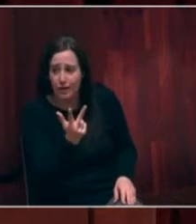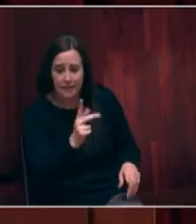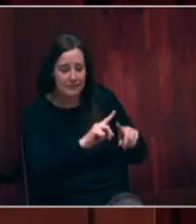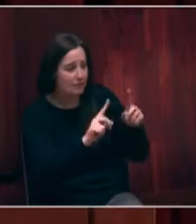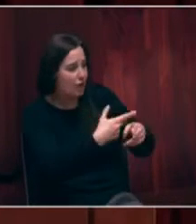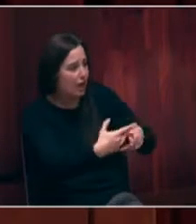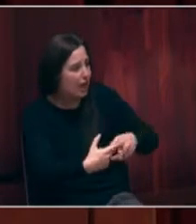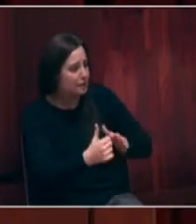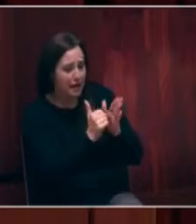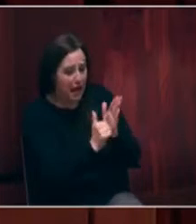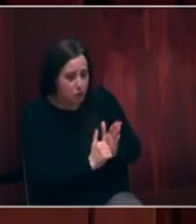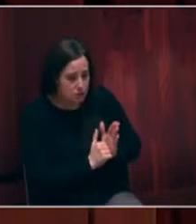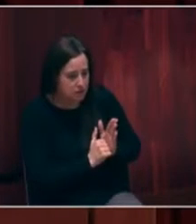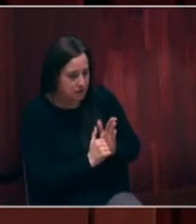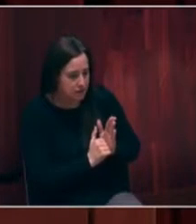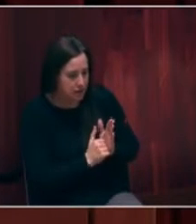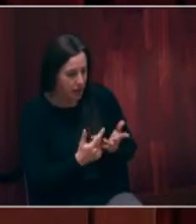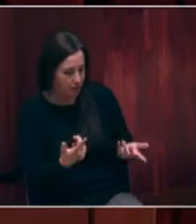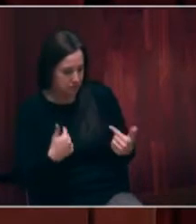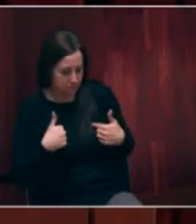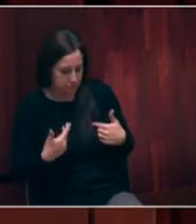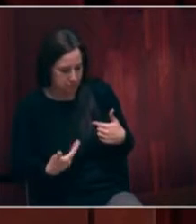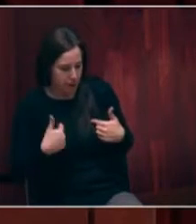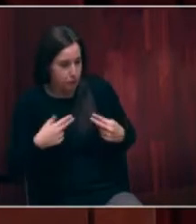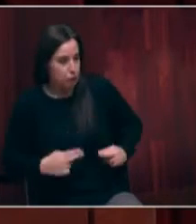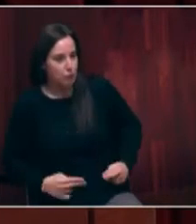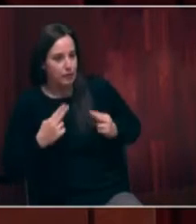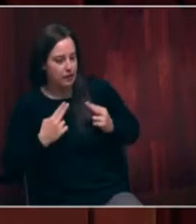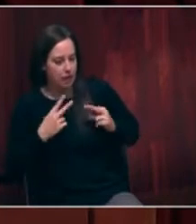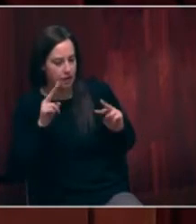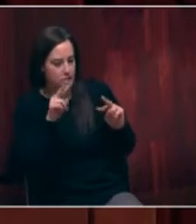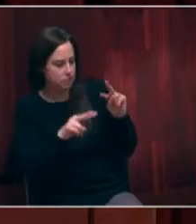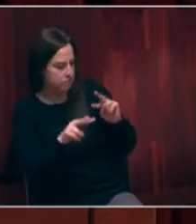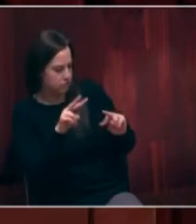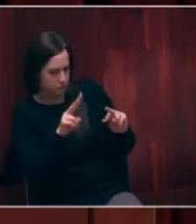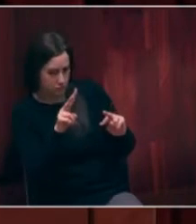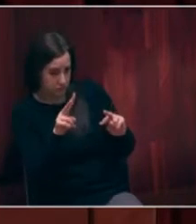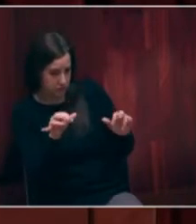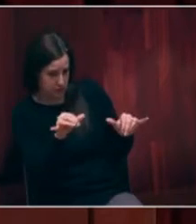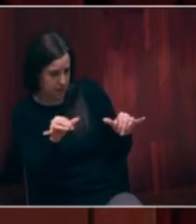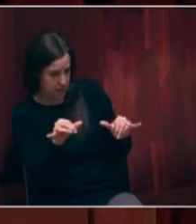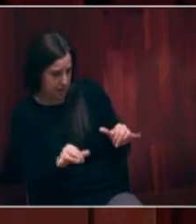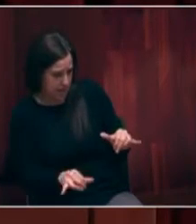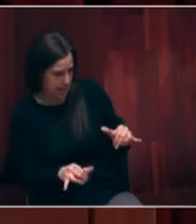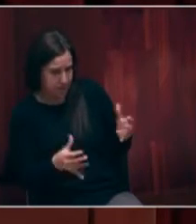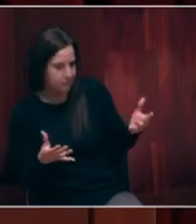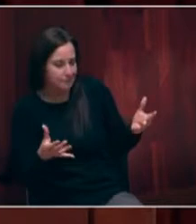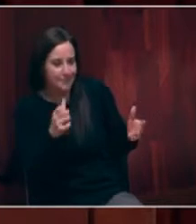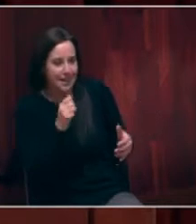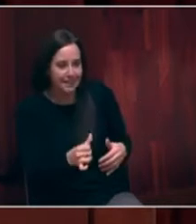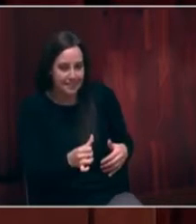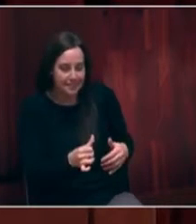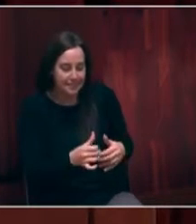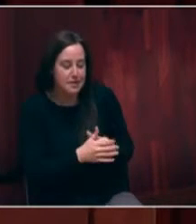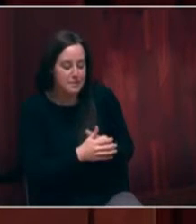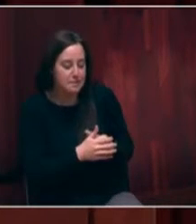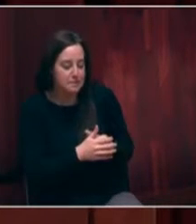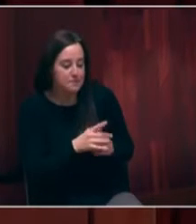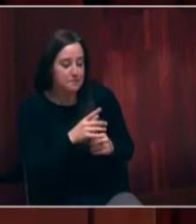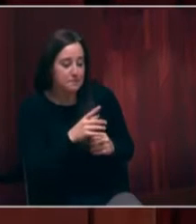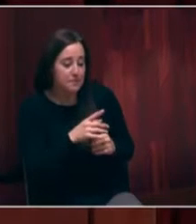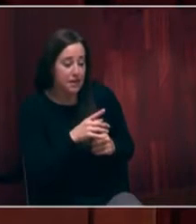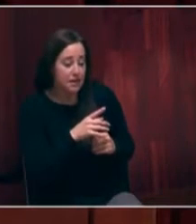and as a logical human being, I didn't make that connection and bring your data over. Now we can work on that, but first we gotta validate that what you're telling me is accurate,